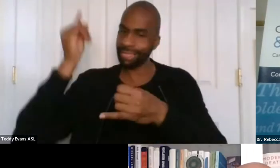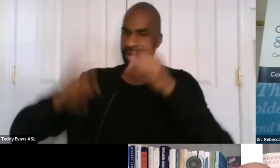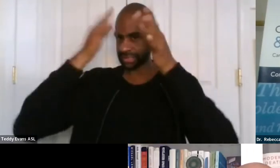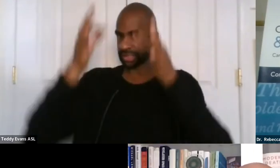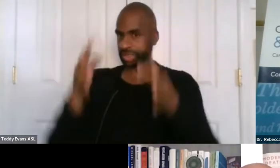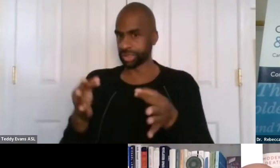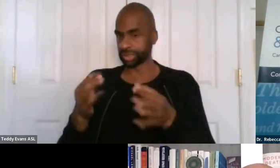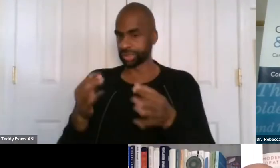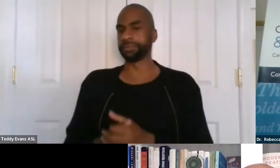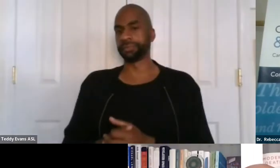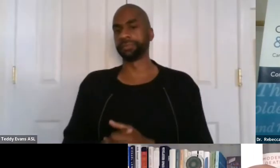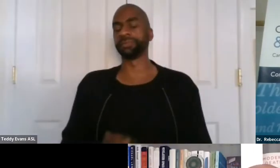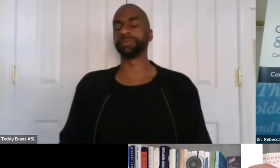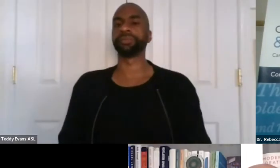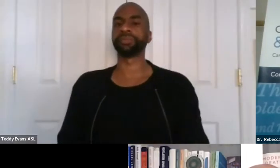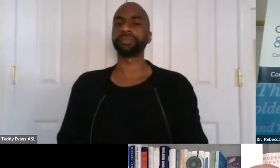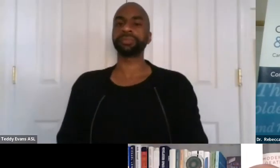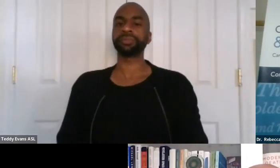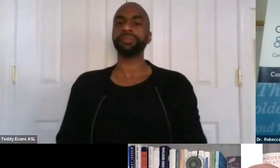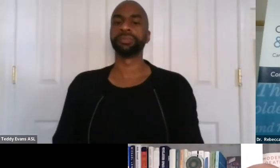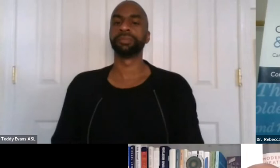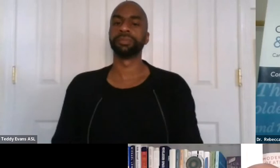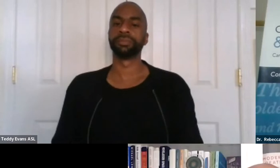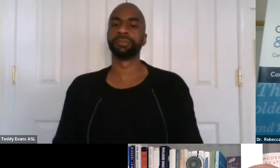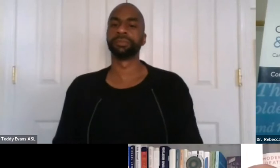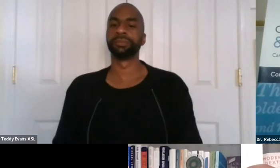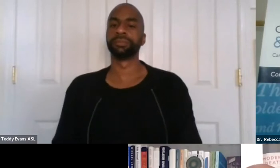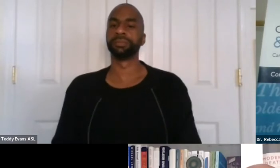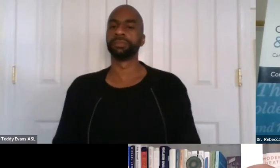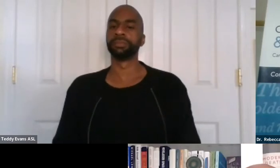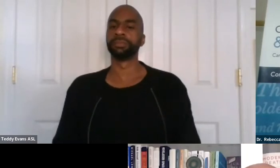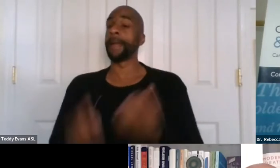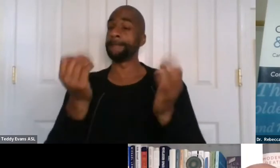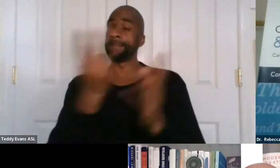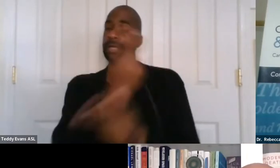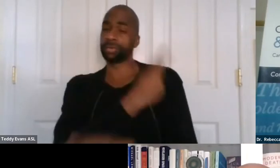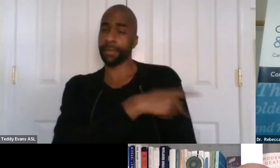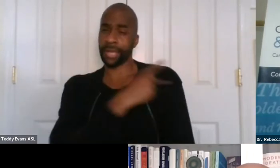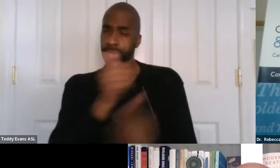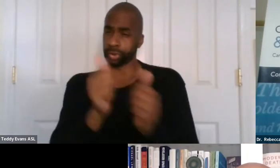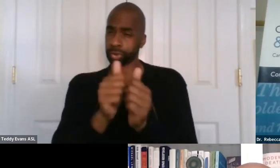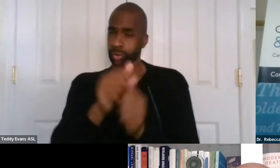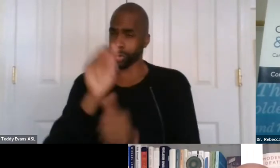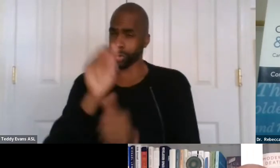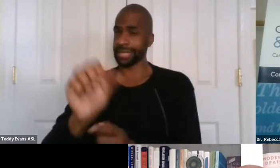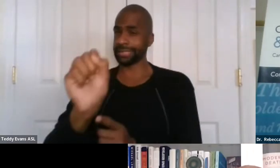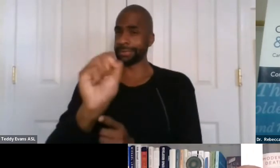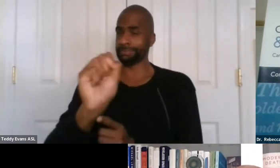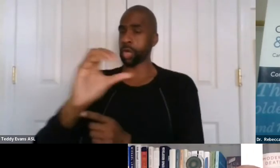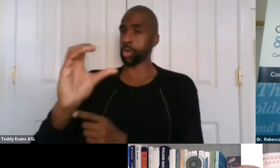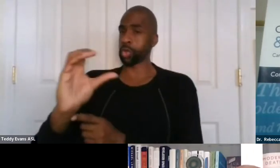you would expect. Many patients with spinal cord stimulators don't get the relief that they hope, although there are some patients who